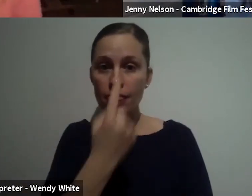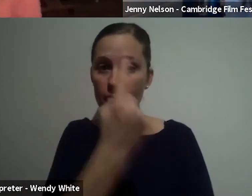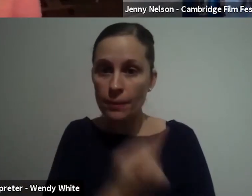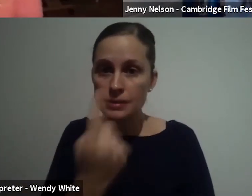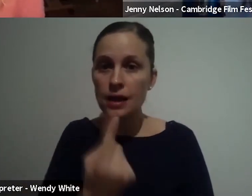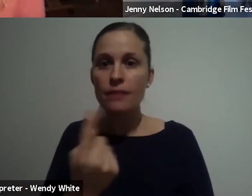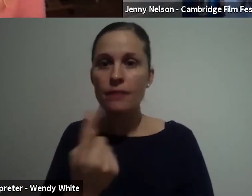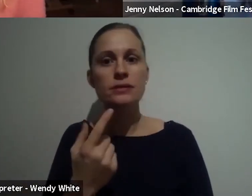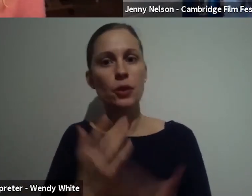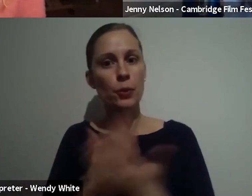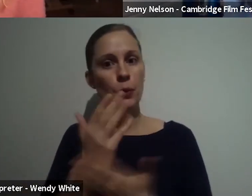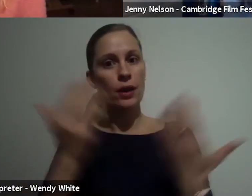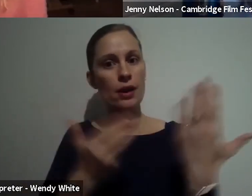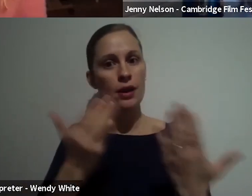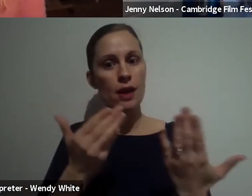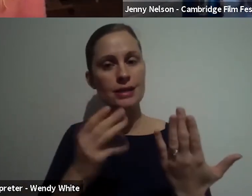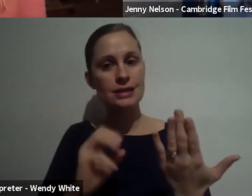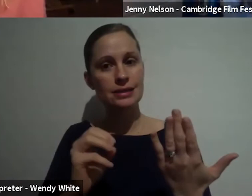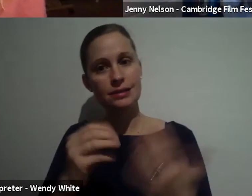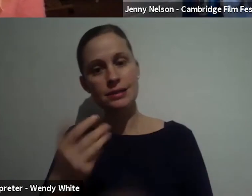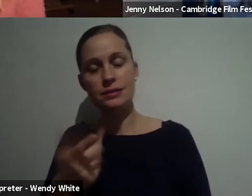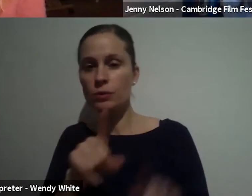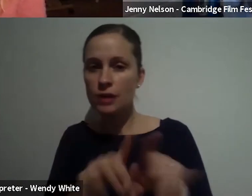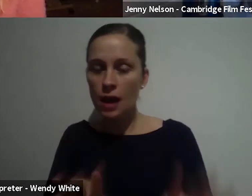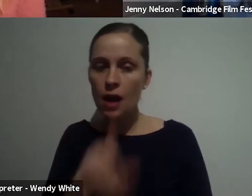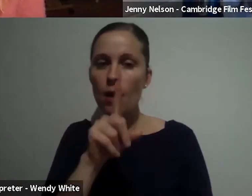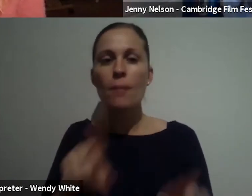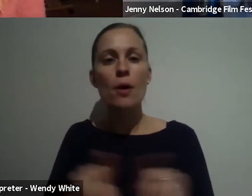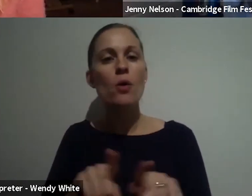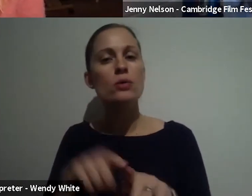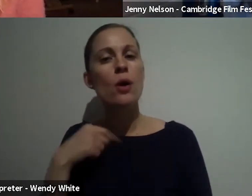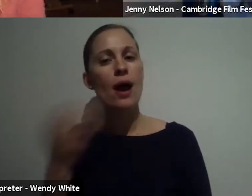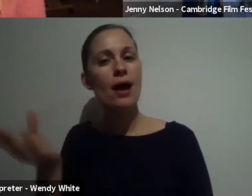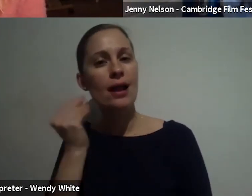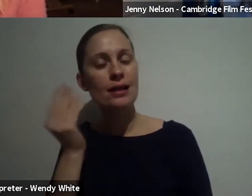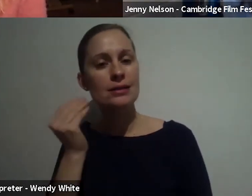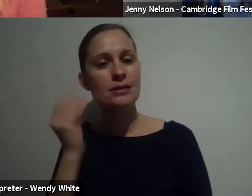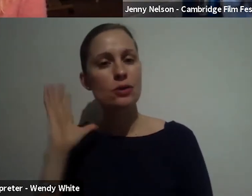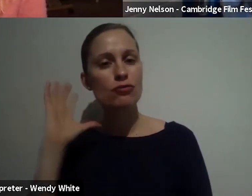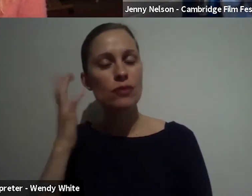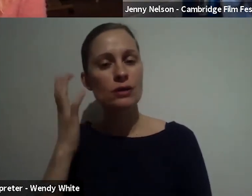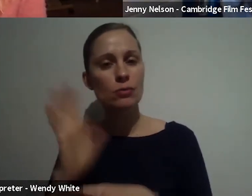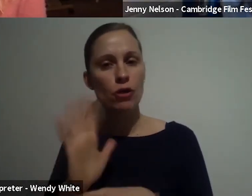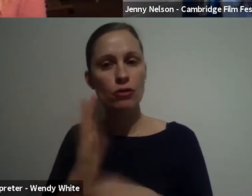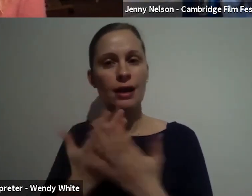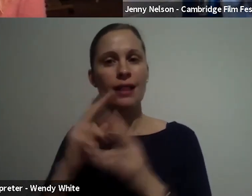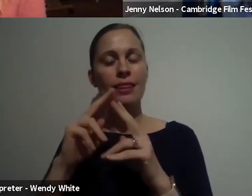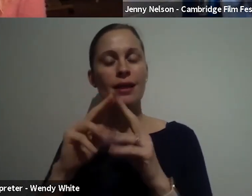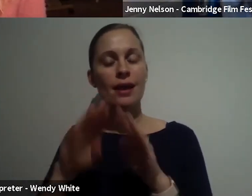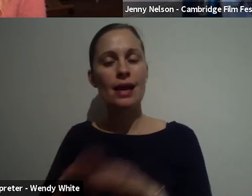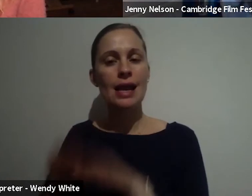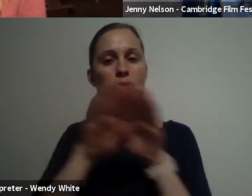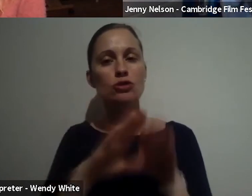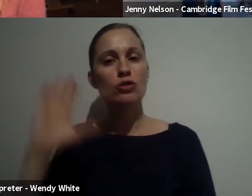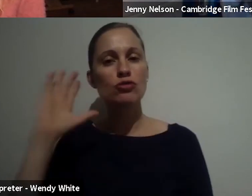during the 90s, and this, and also a radio program that I was listening in the national radio that was